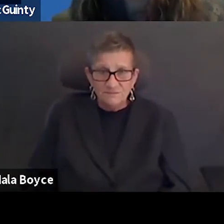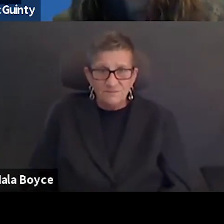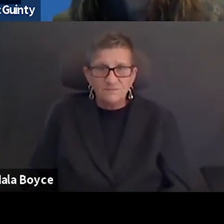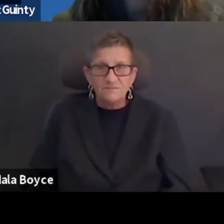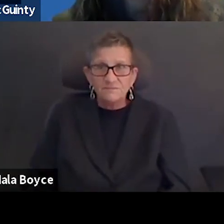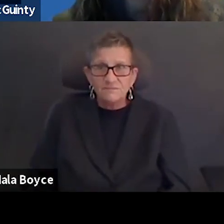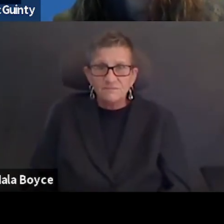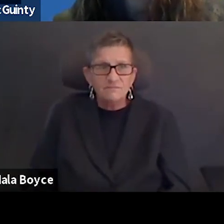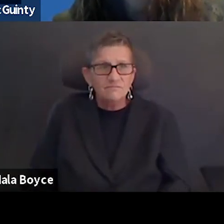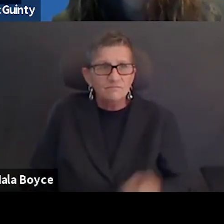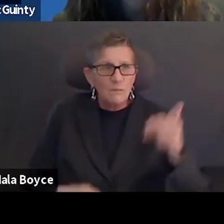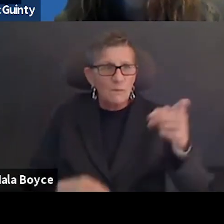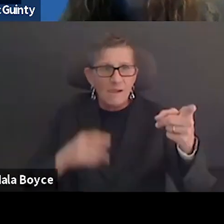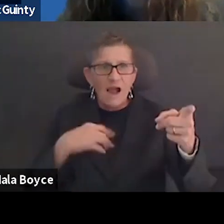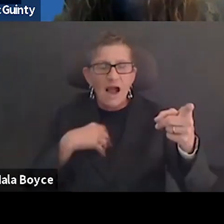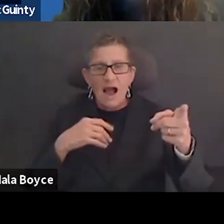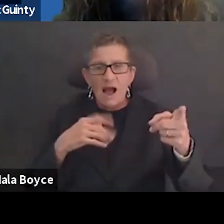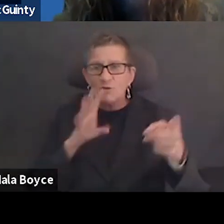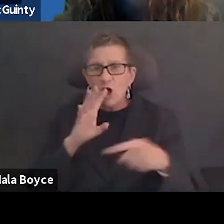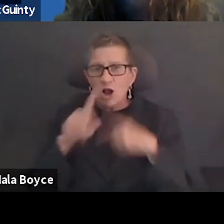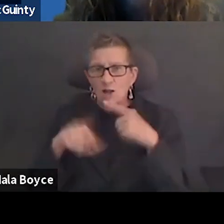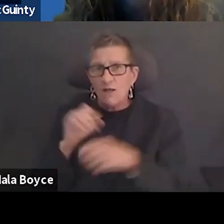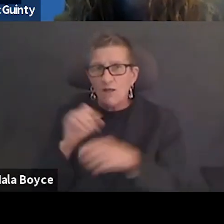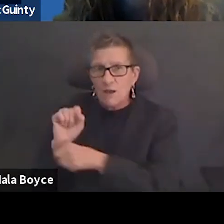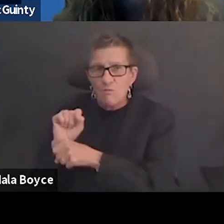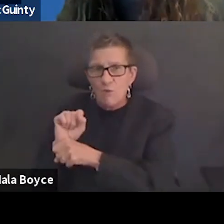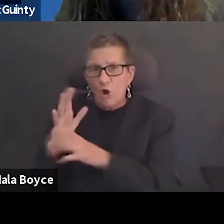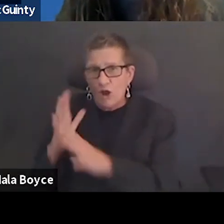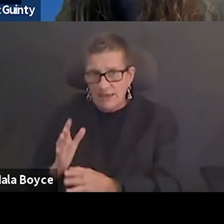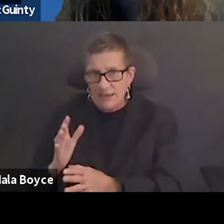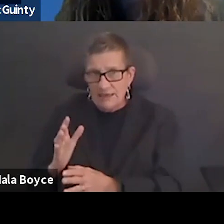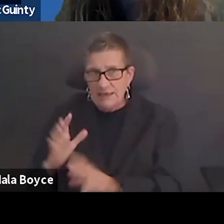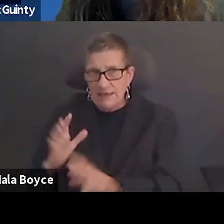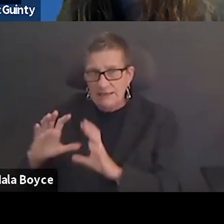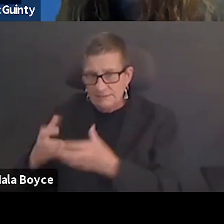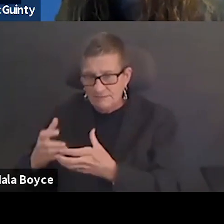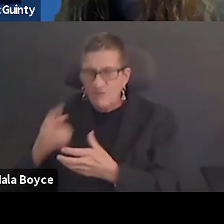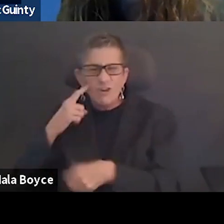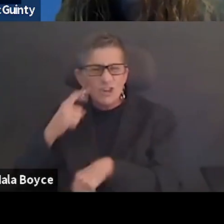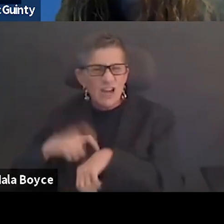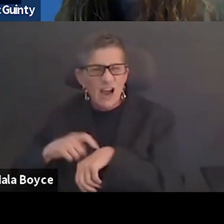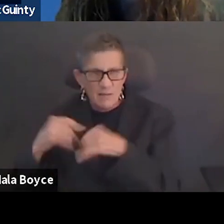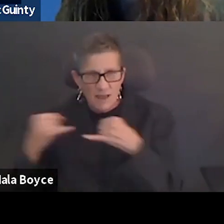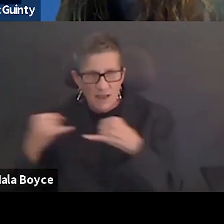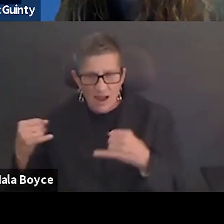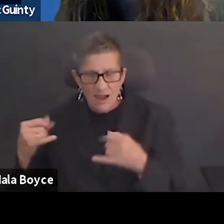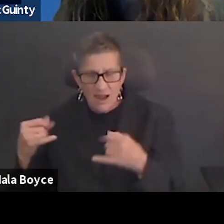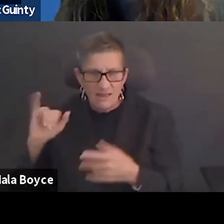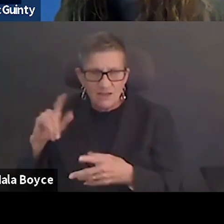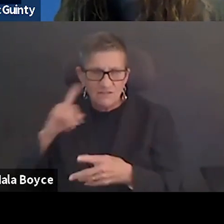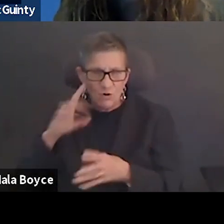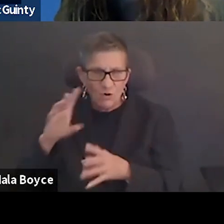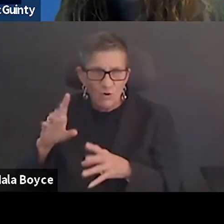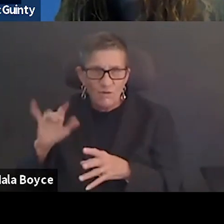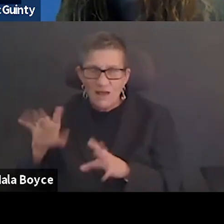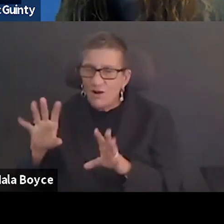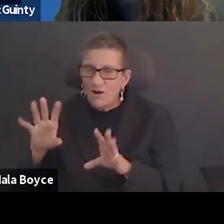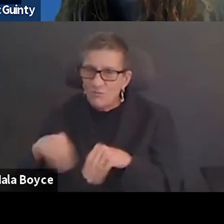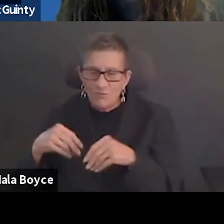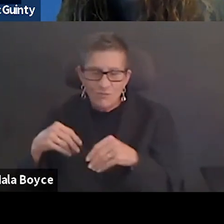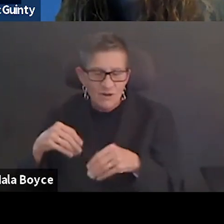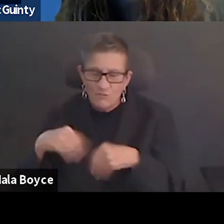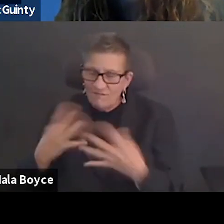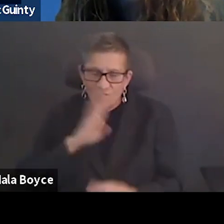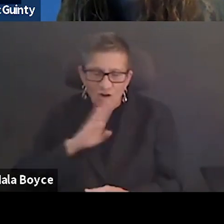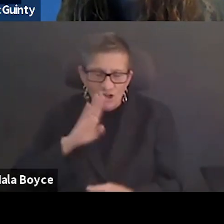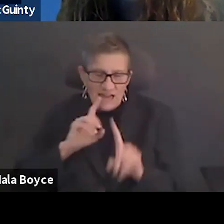And I will speak to the employee side around timeline, and that is to provide one of the most frustrating answers, but it's a common